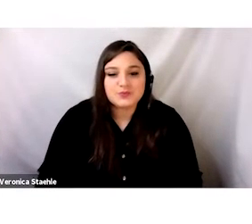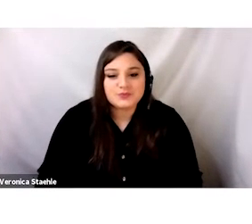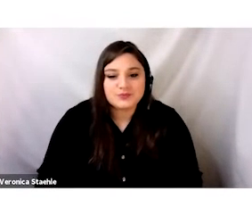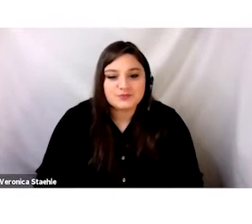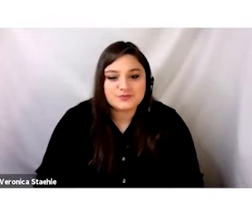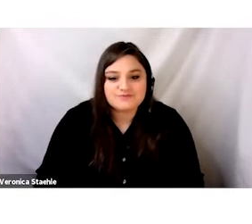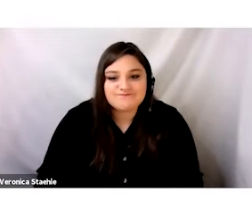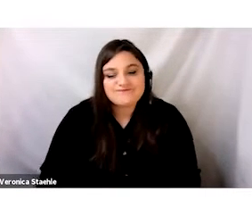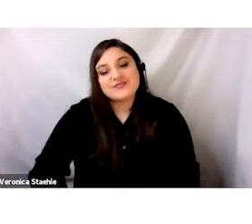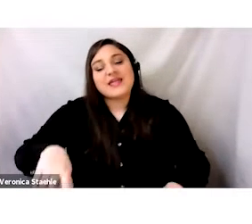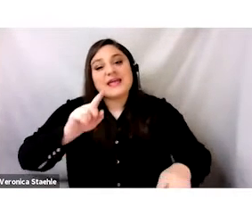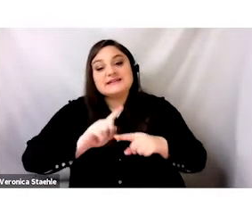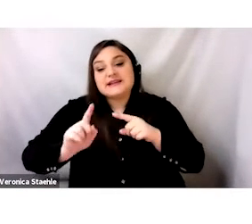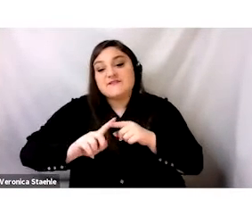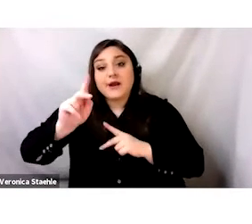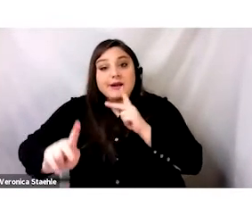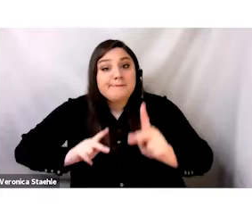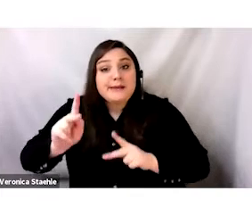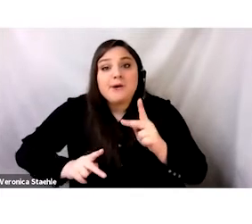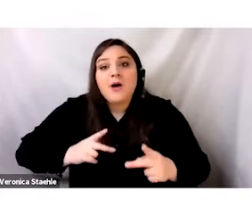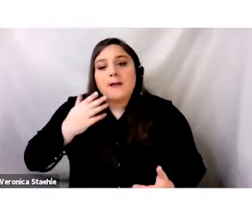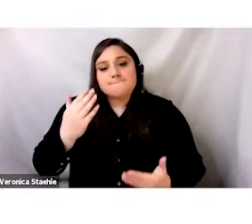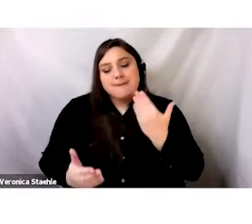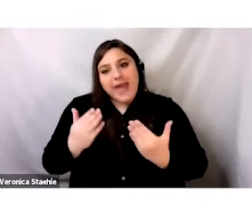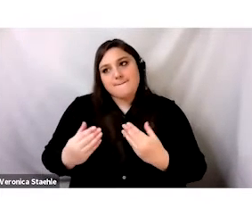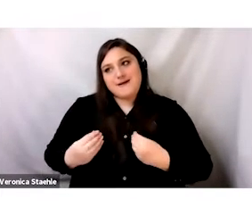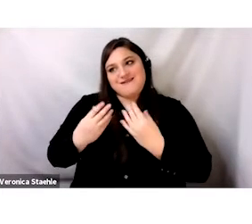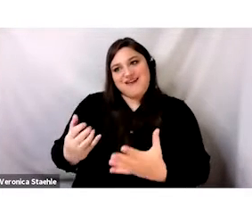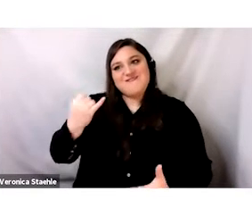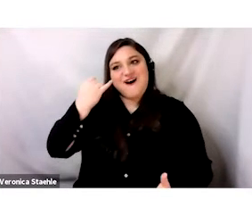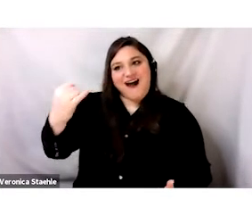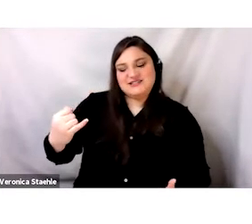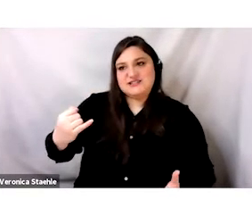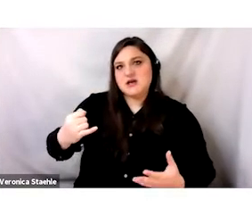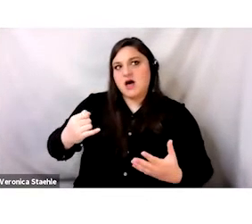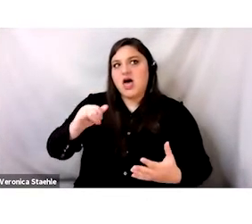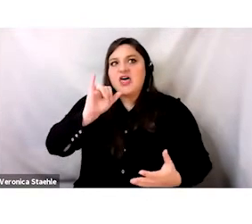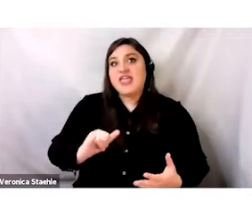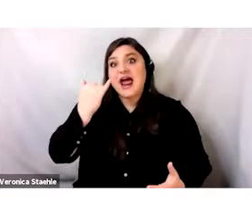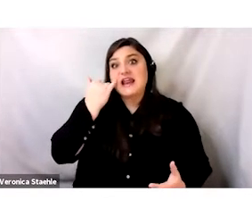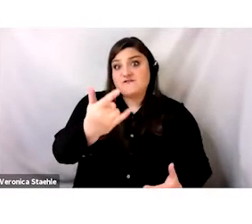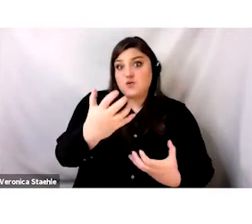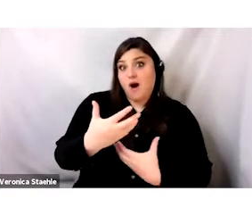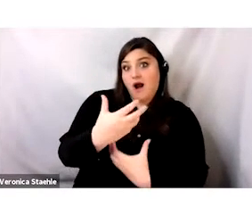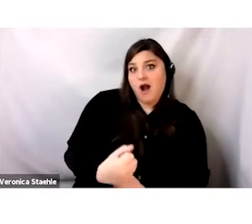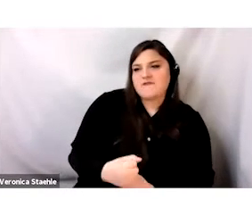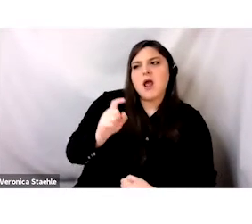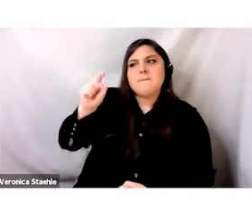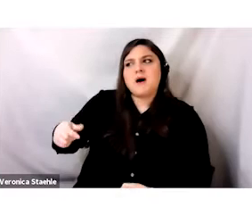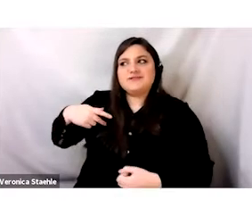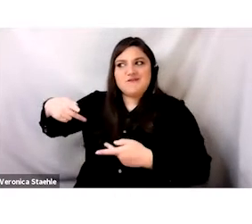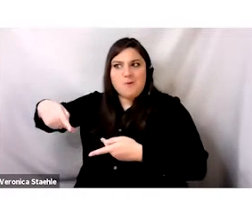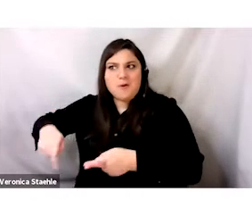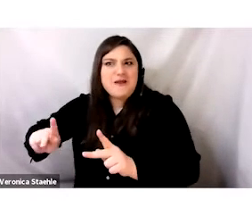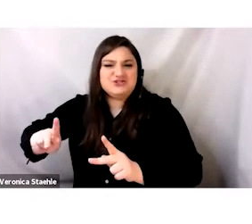Different folks may give this image that to have confidence, you need permission. Understand that